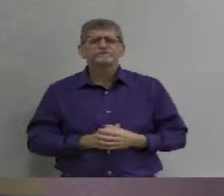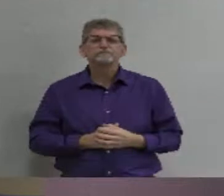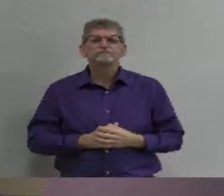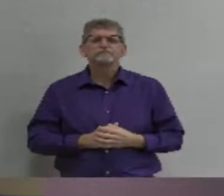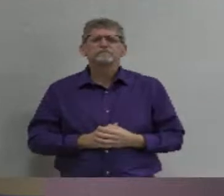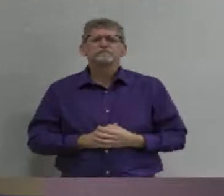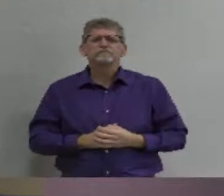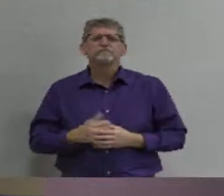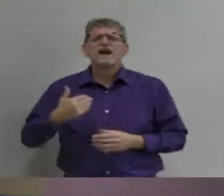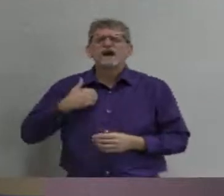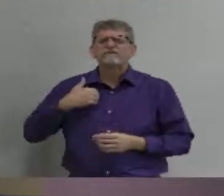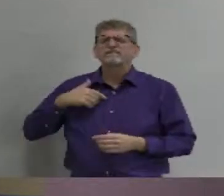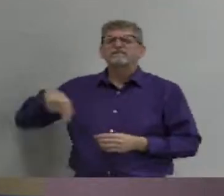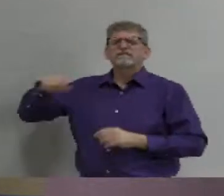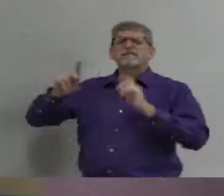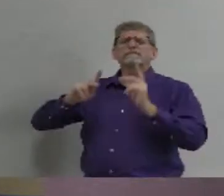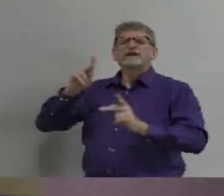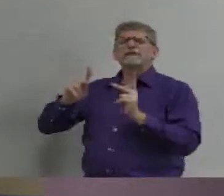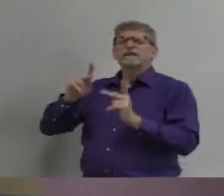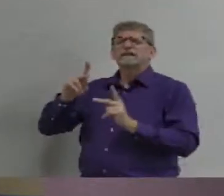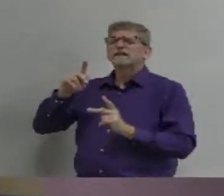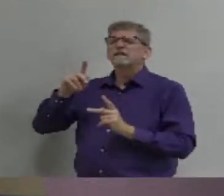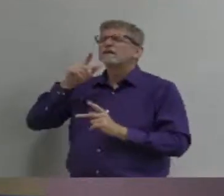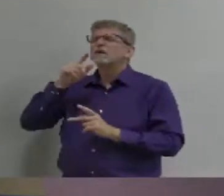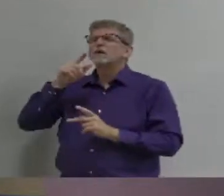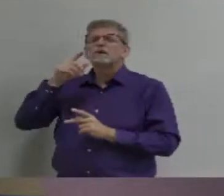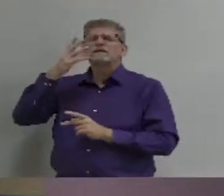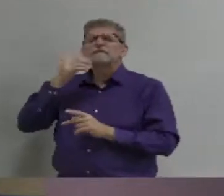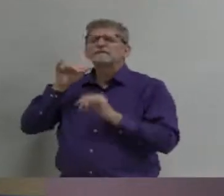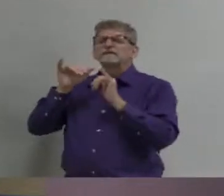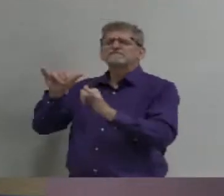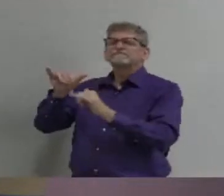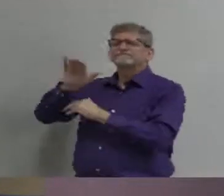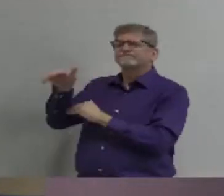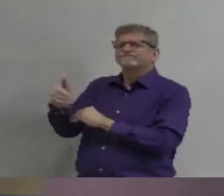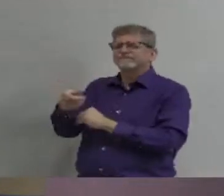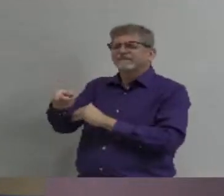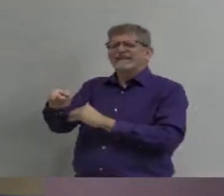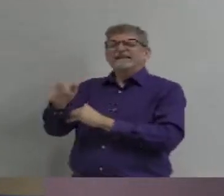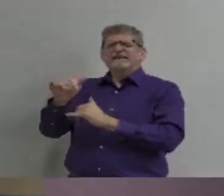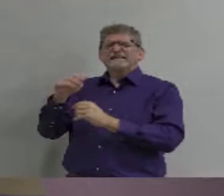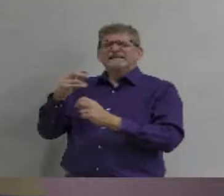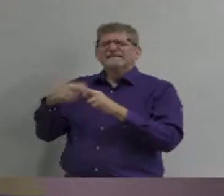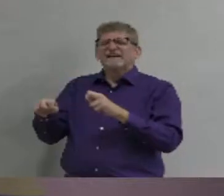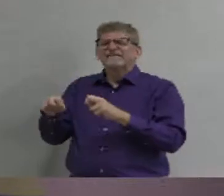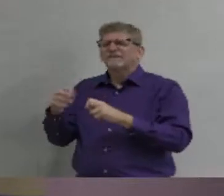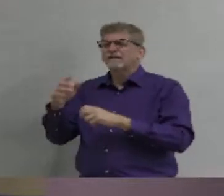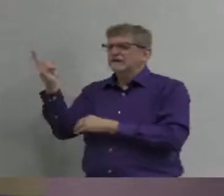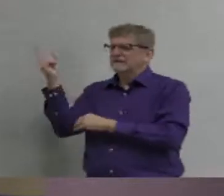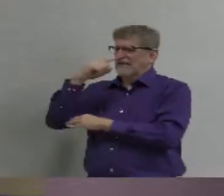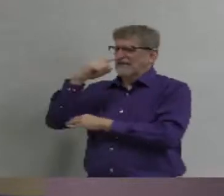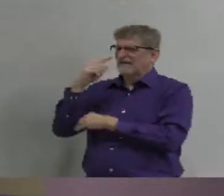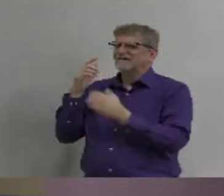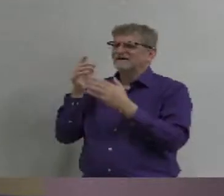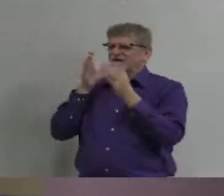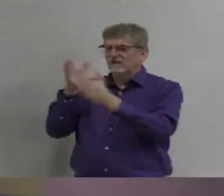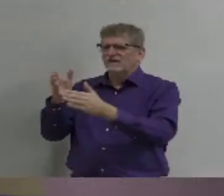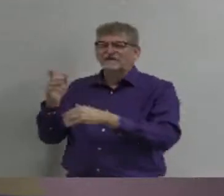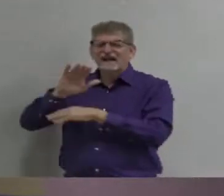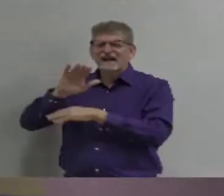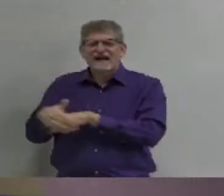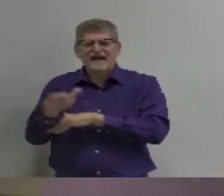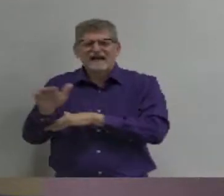same population at Lafayette Transitional Housing, that would be the goal. But if we need to go to LUM, we will go to LUM at 8. We'll work that